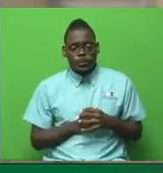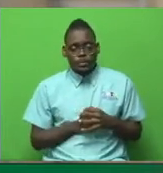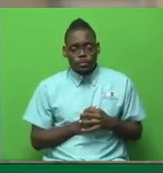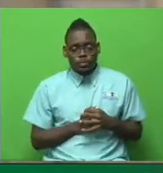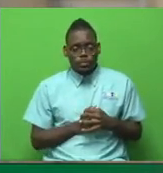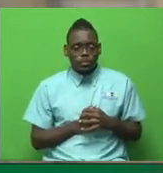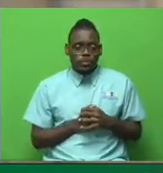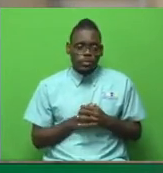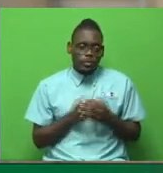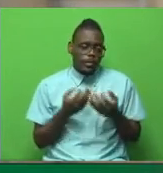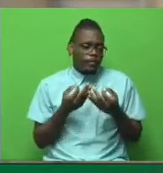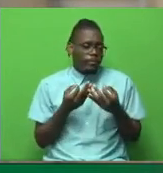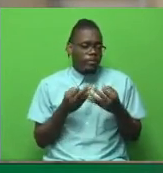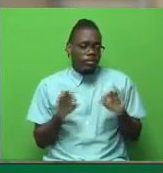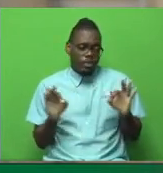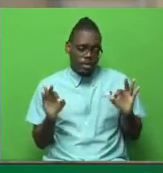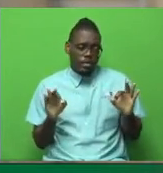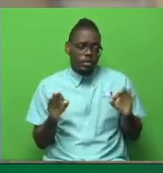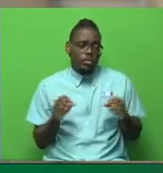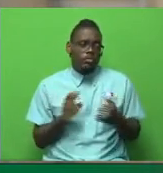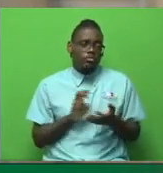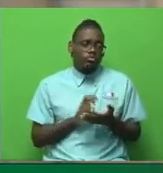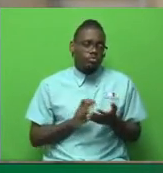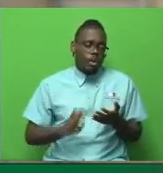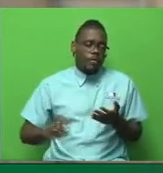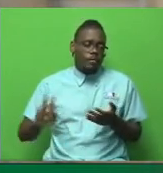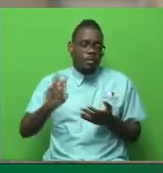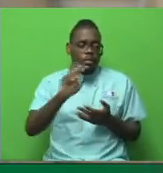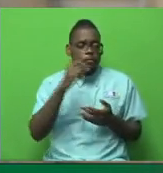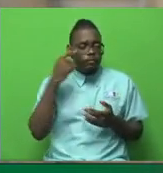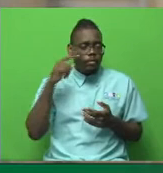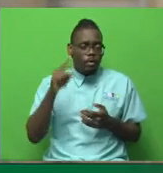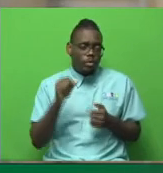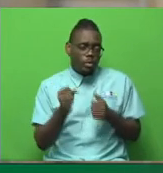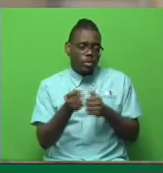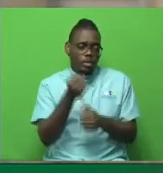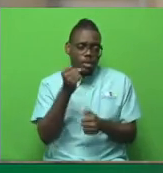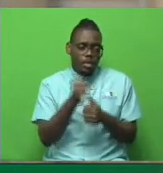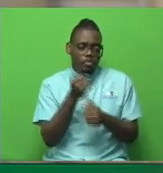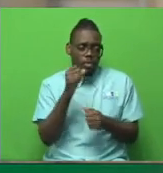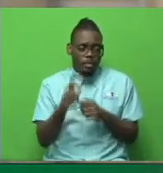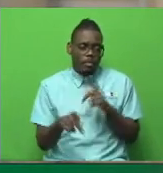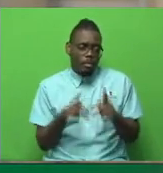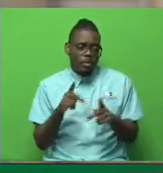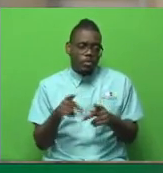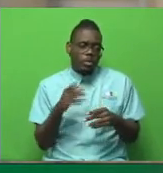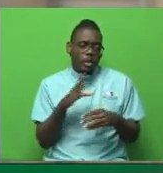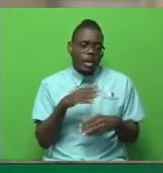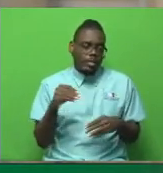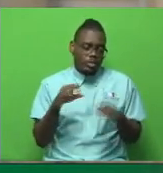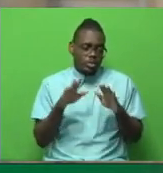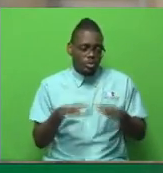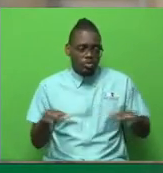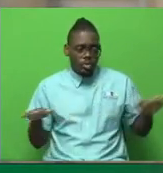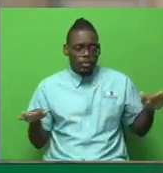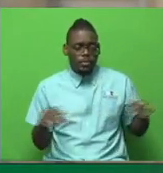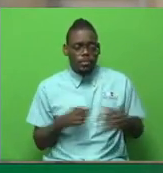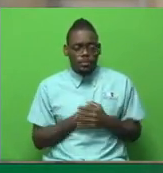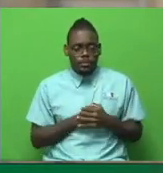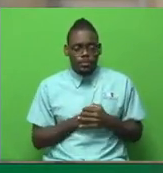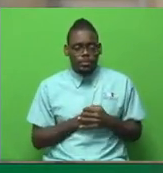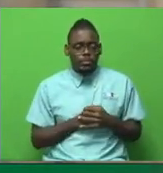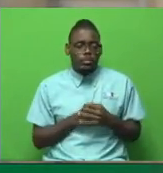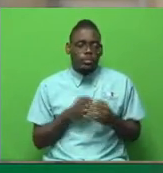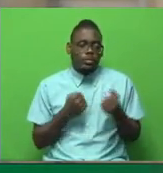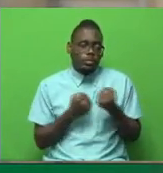transportation for senior citizens and students subsidized tertiary education subsidize Health Care subsidize